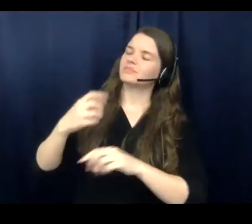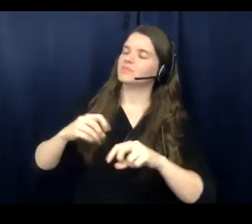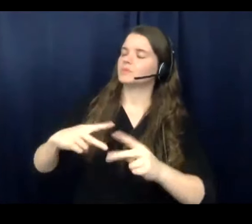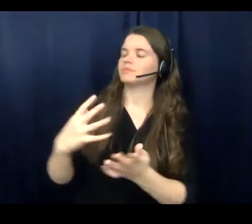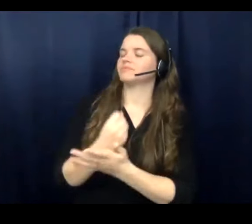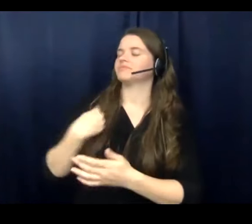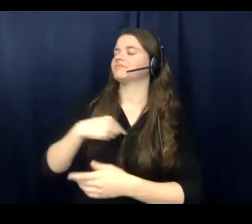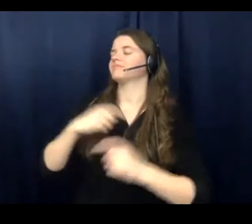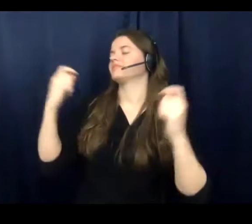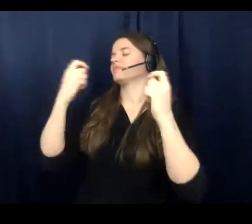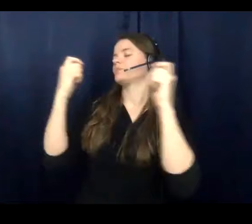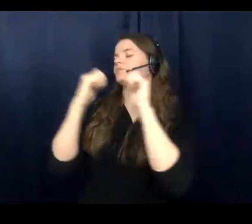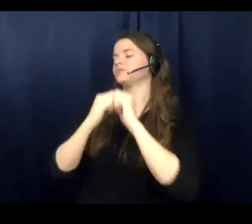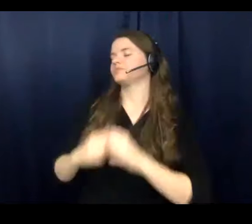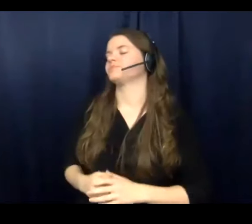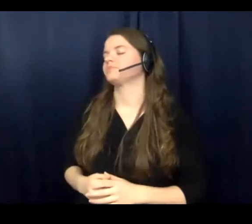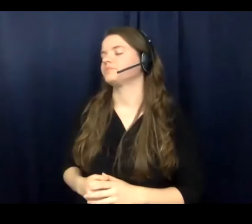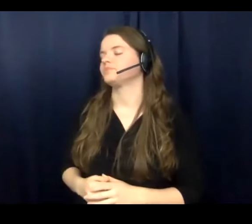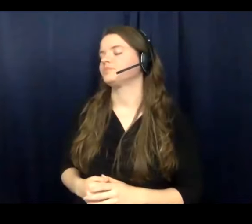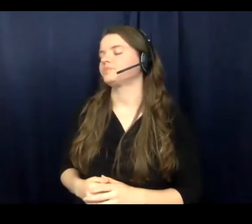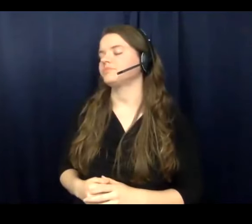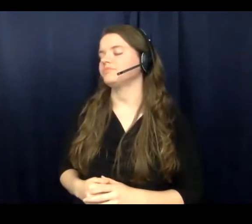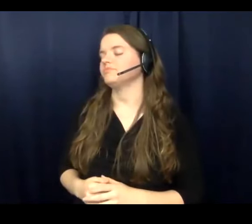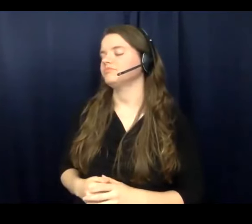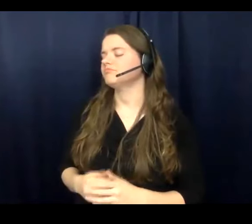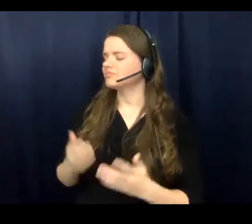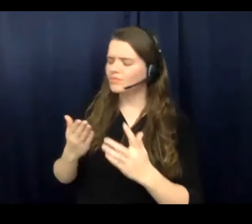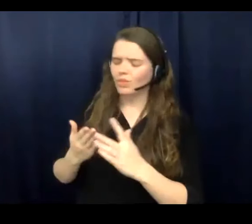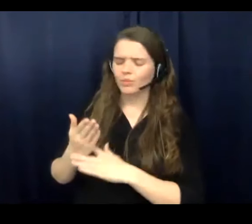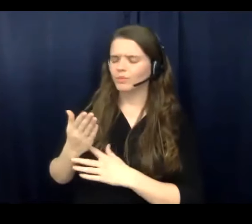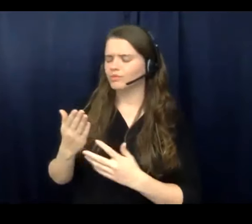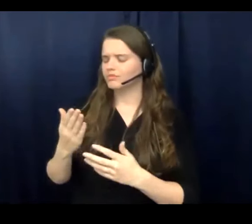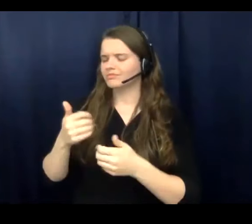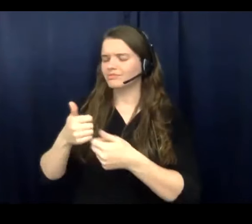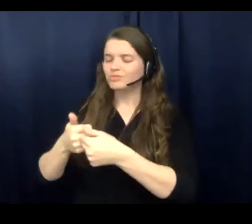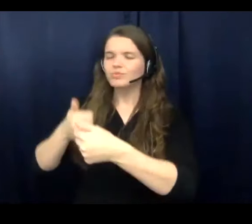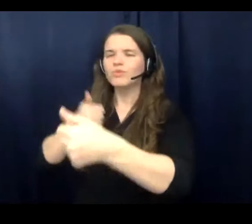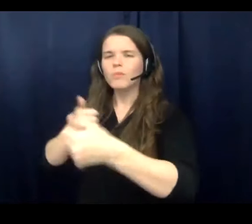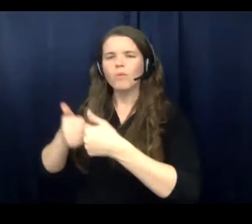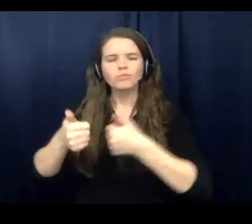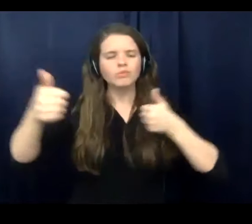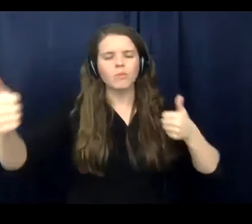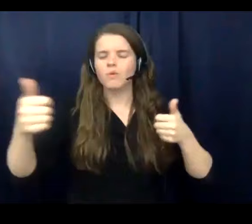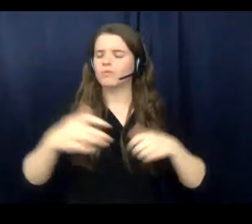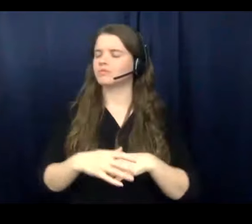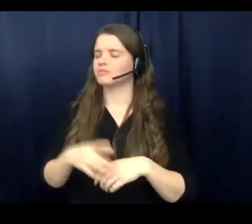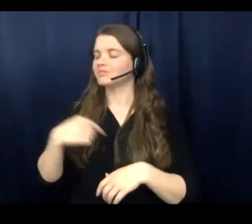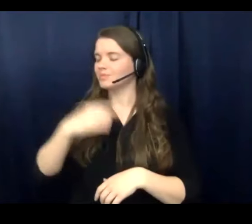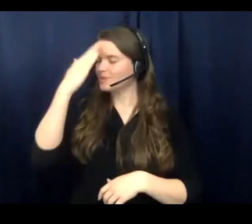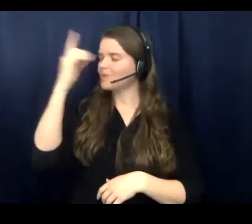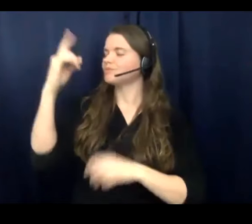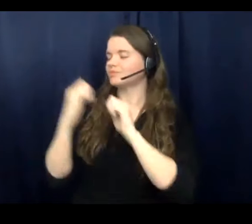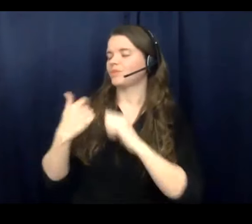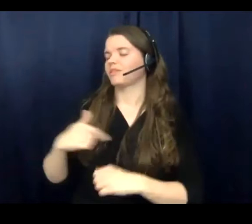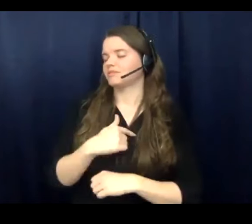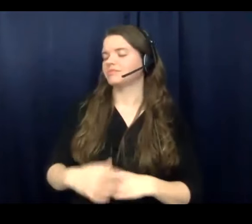it's via a remote setting, Lord. We know that you're with us, Lord, and